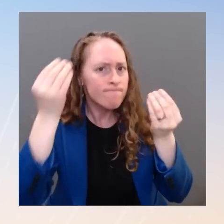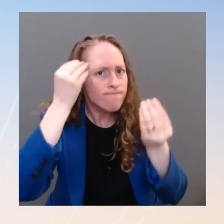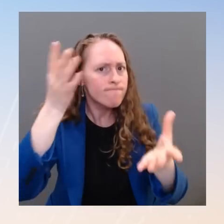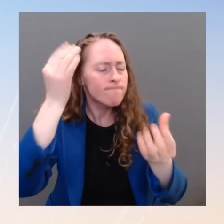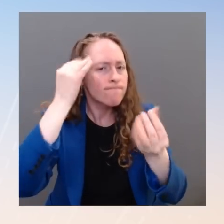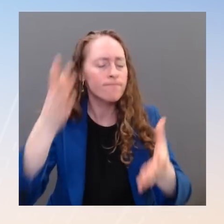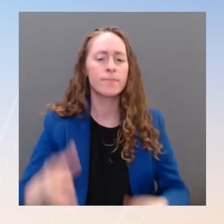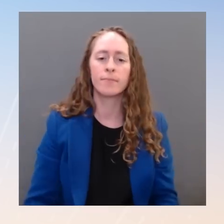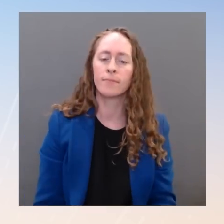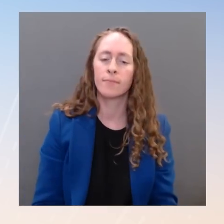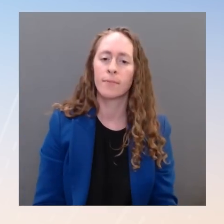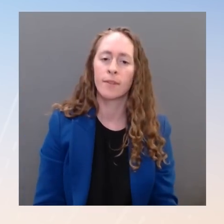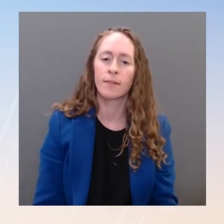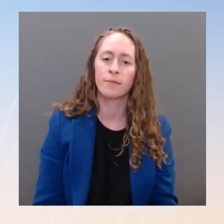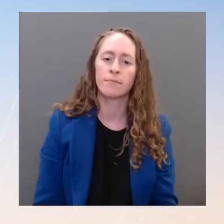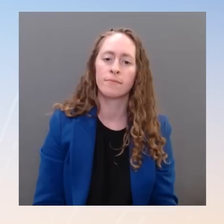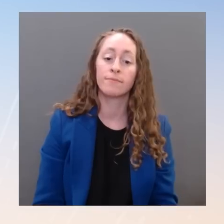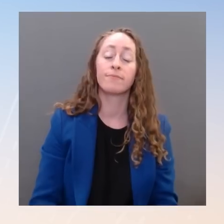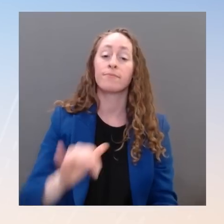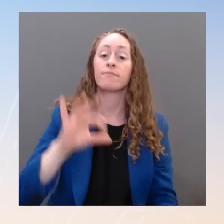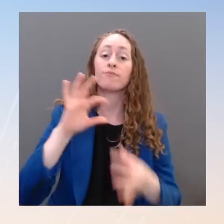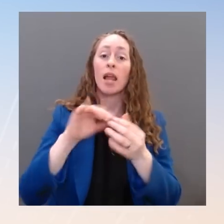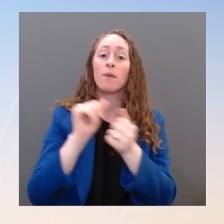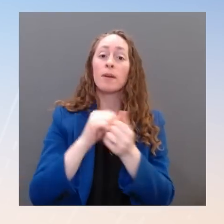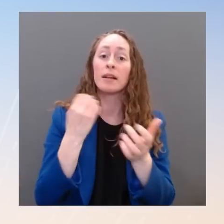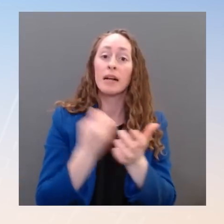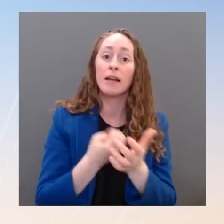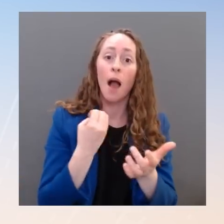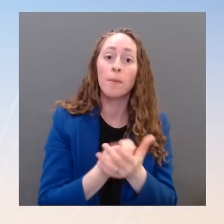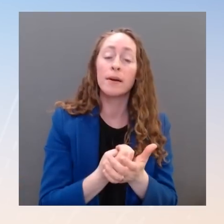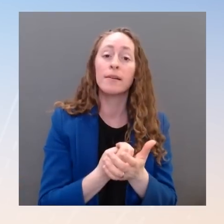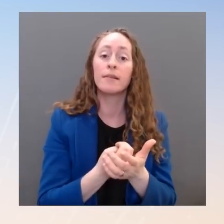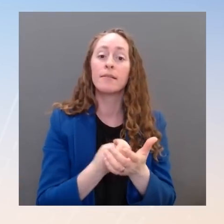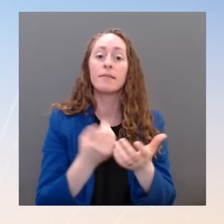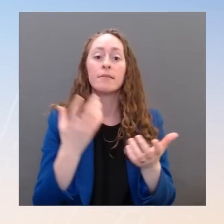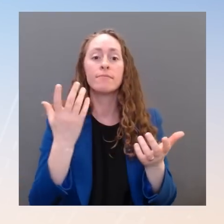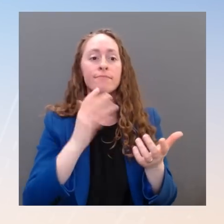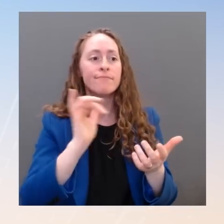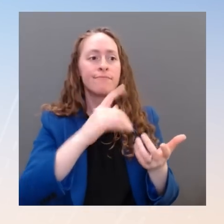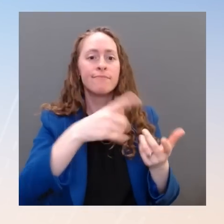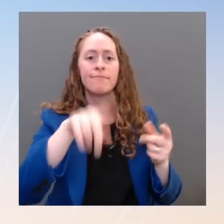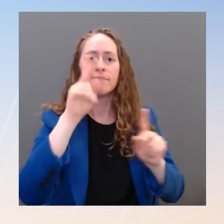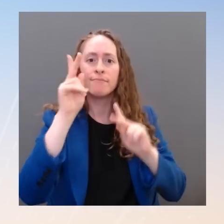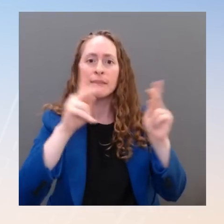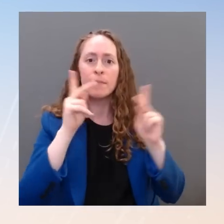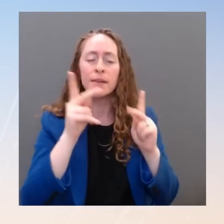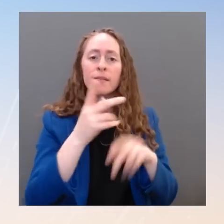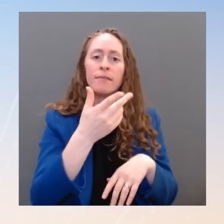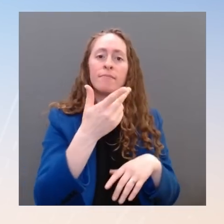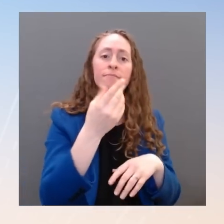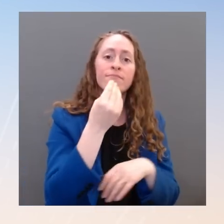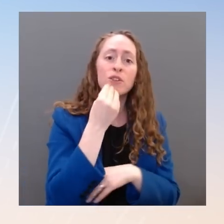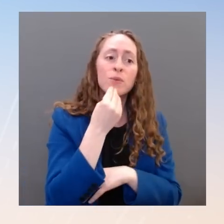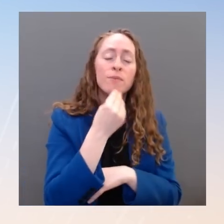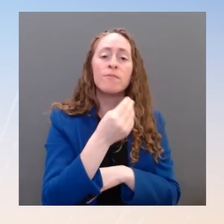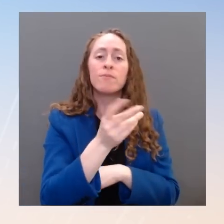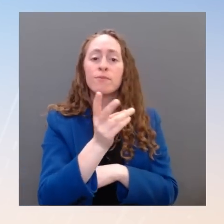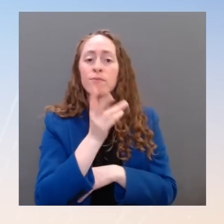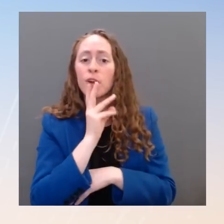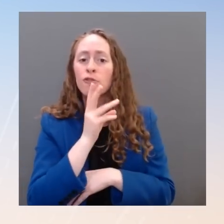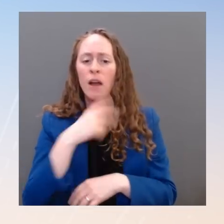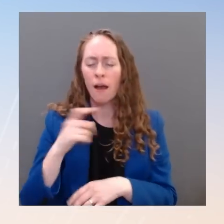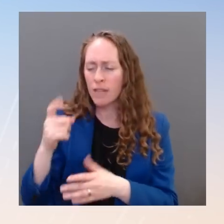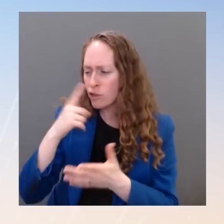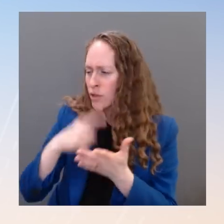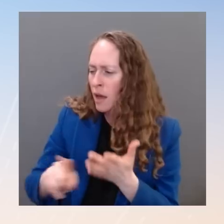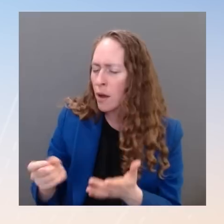been allocated to how it would be spent. I can see if we have an update on what has actually gone to ground. Okay, and secondly, on the menthol